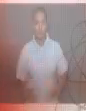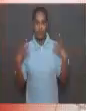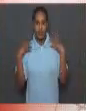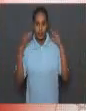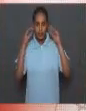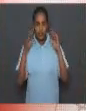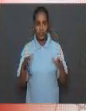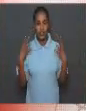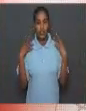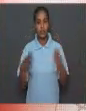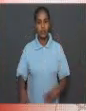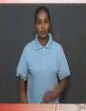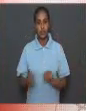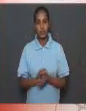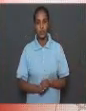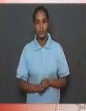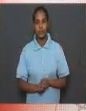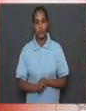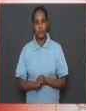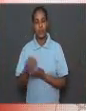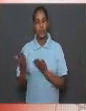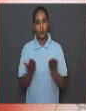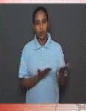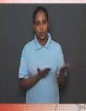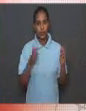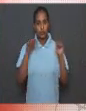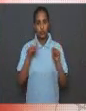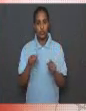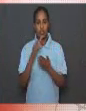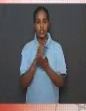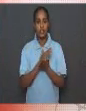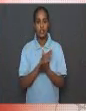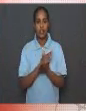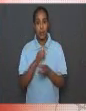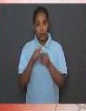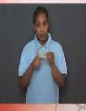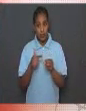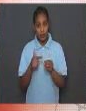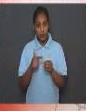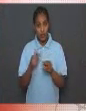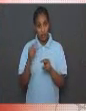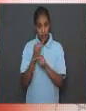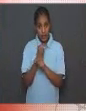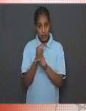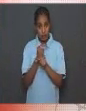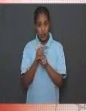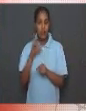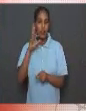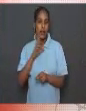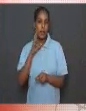Hello, teacher. Hello, students. Welcome to today's lesson about natural